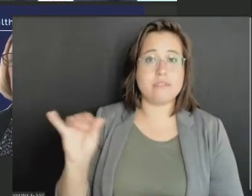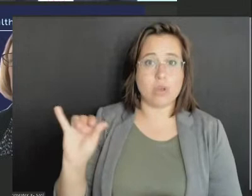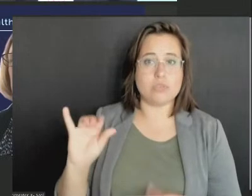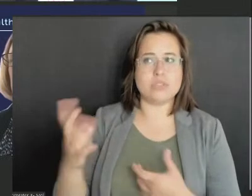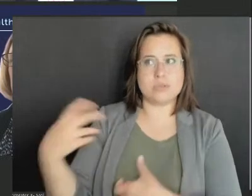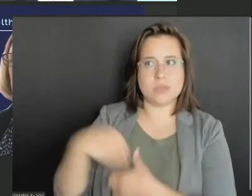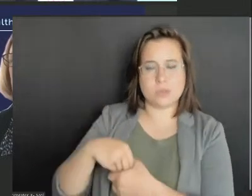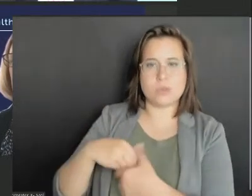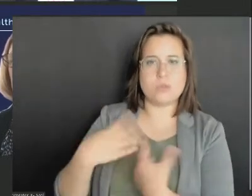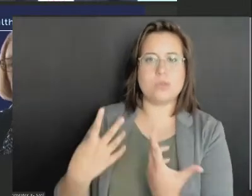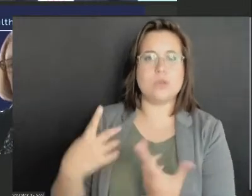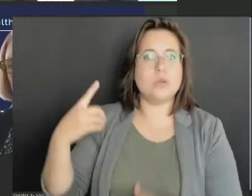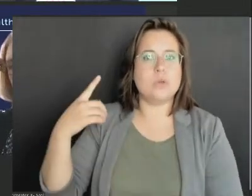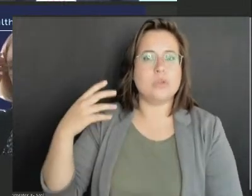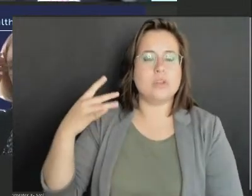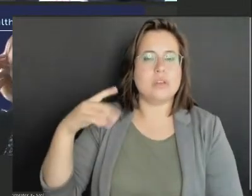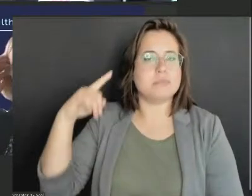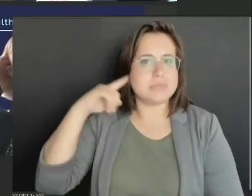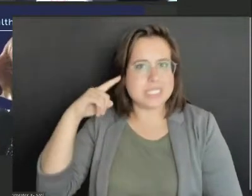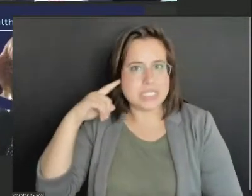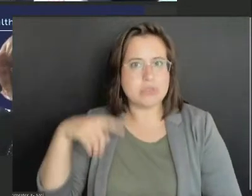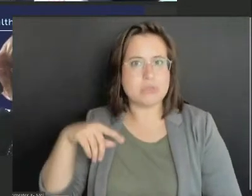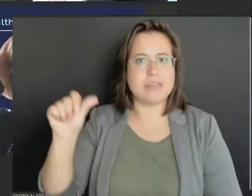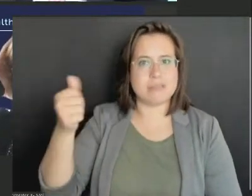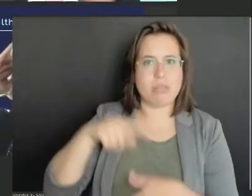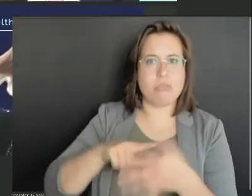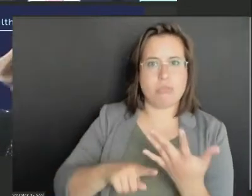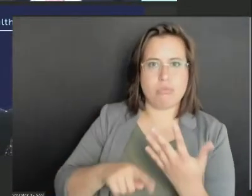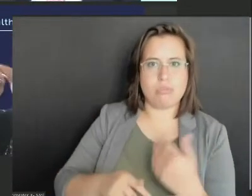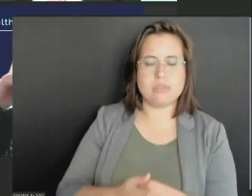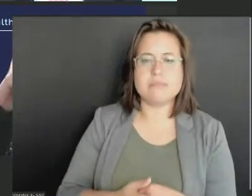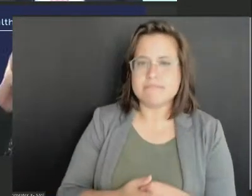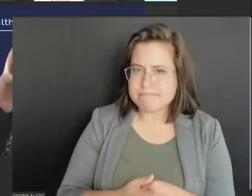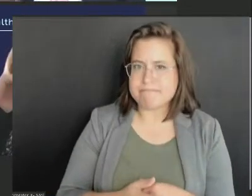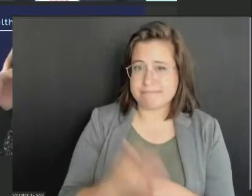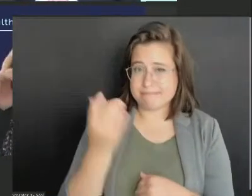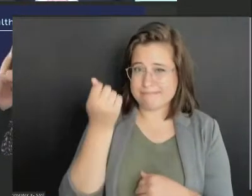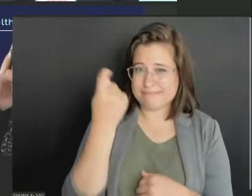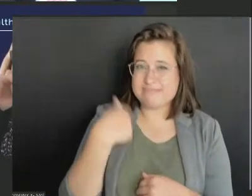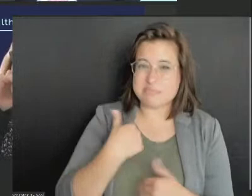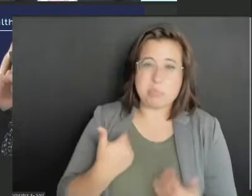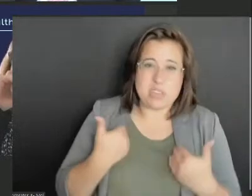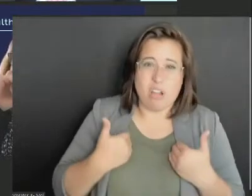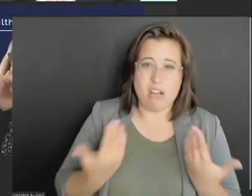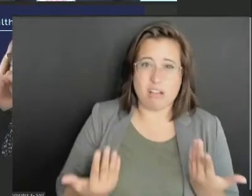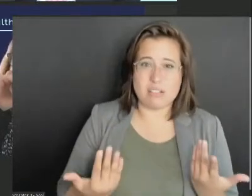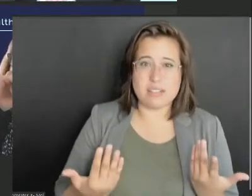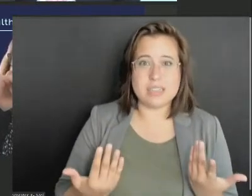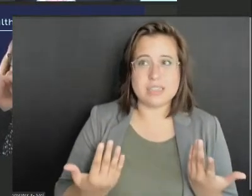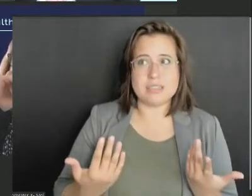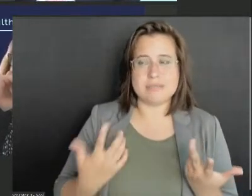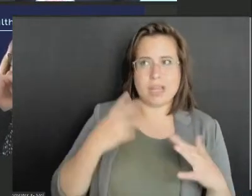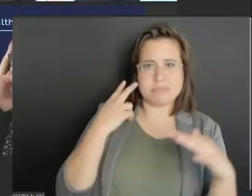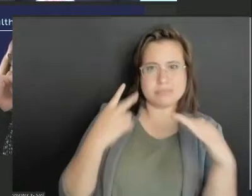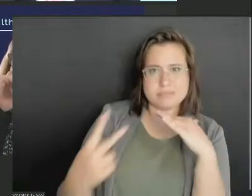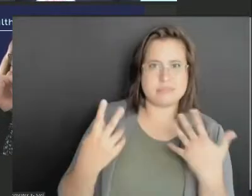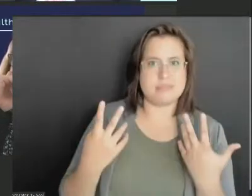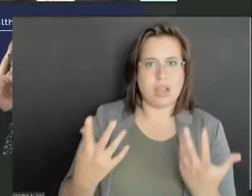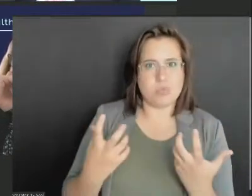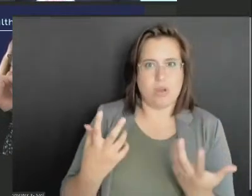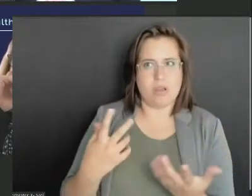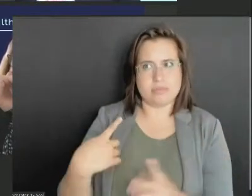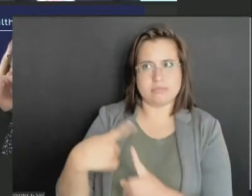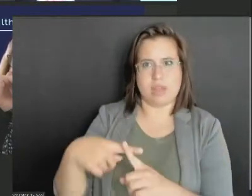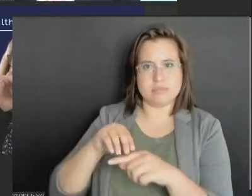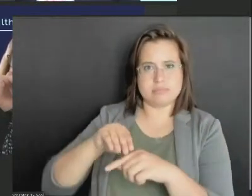it's about time that we take this big step. As a young person, I want what's best for the next generations.